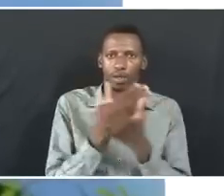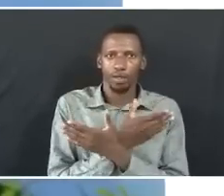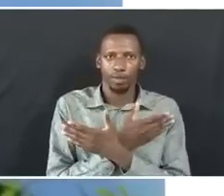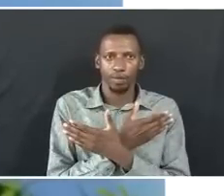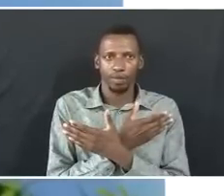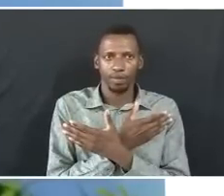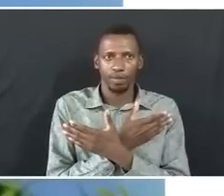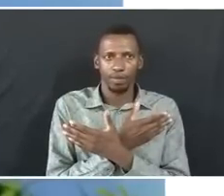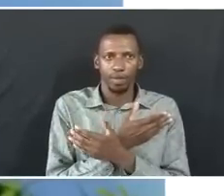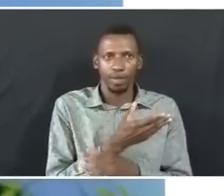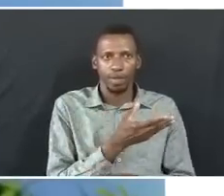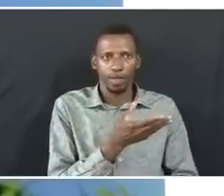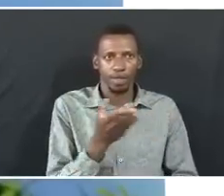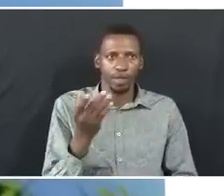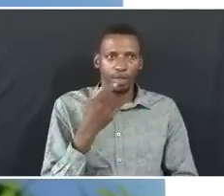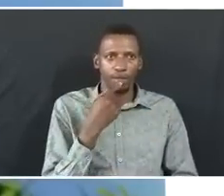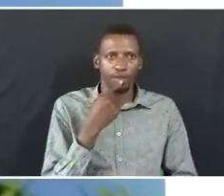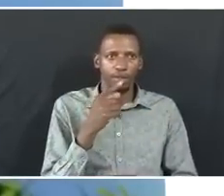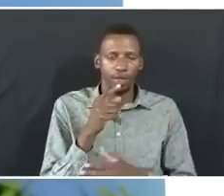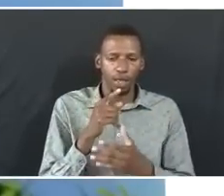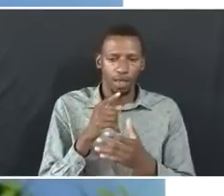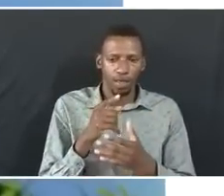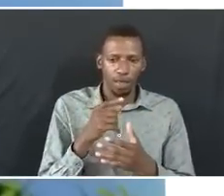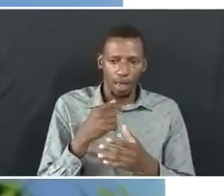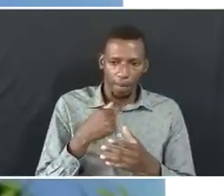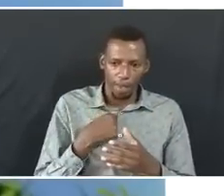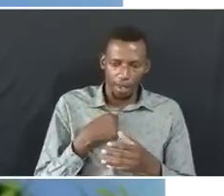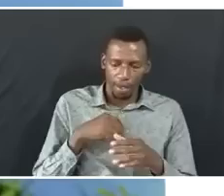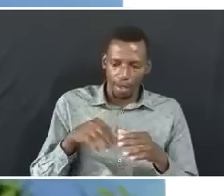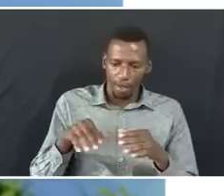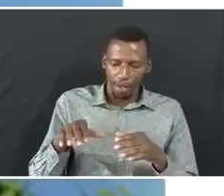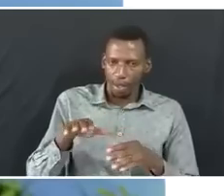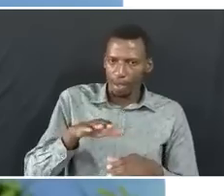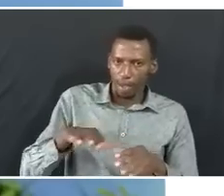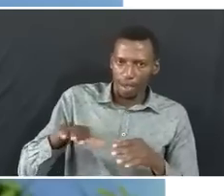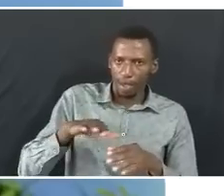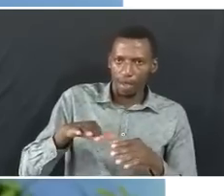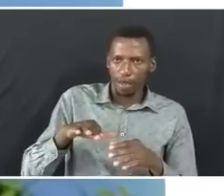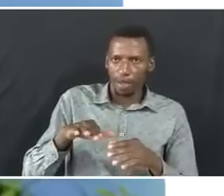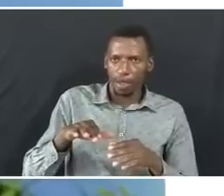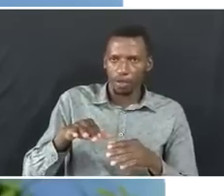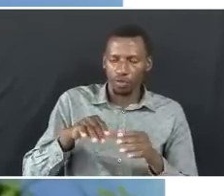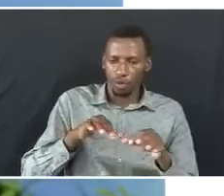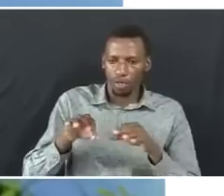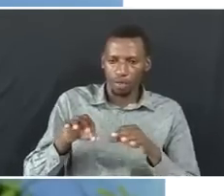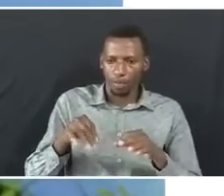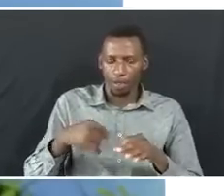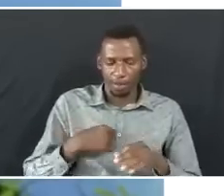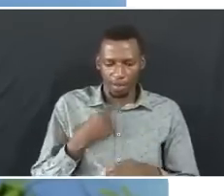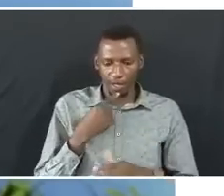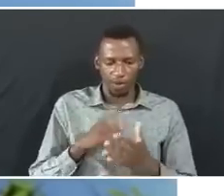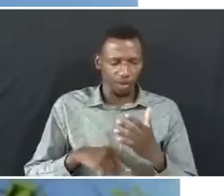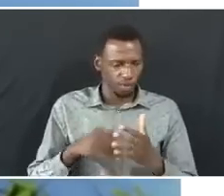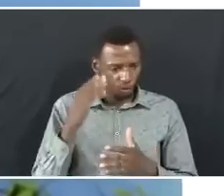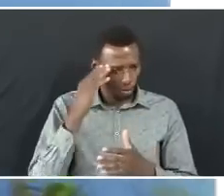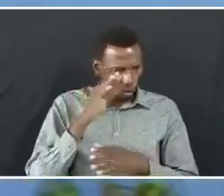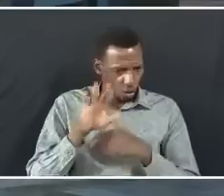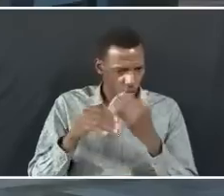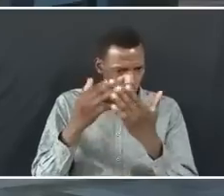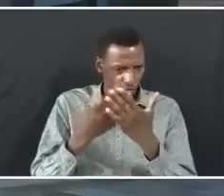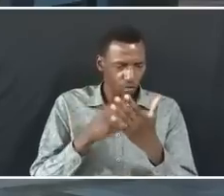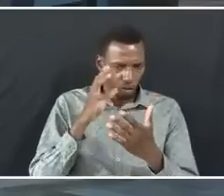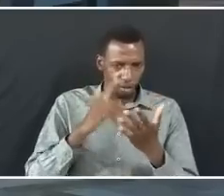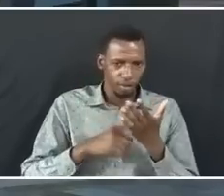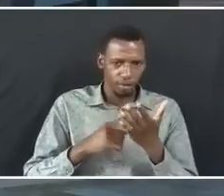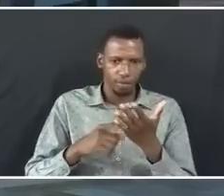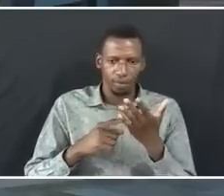And they were telling me areas to touch on. I said, I'm aware of all those things. We'll talk about them. So